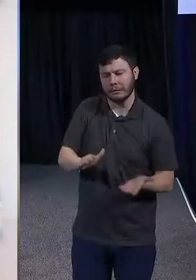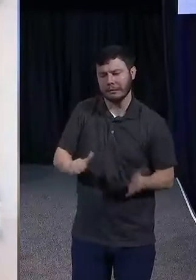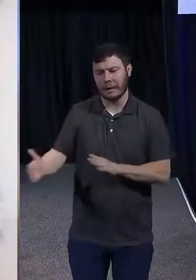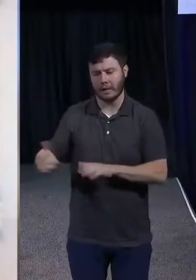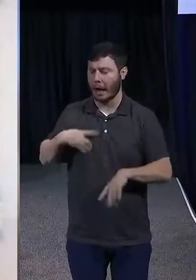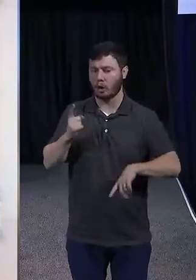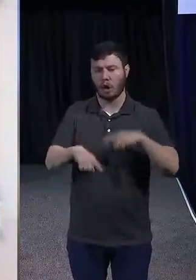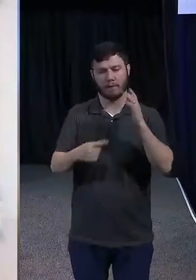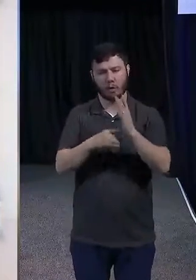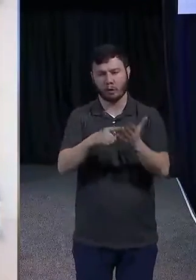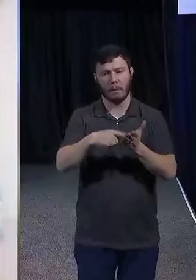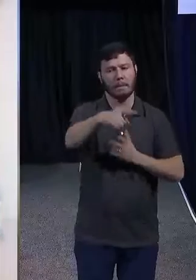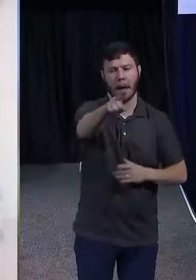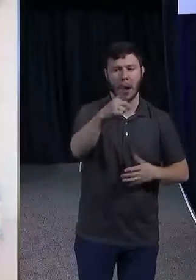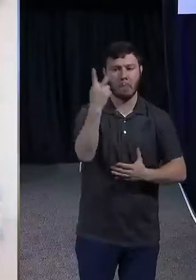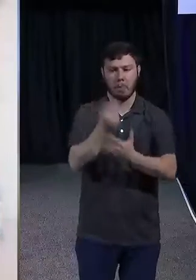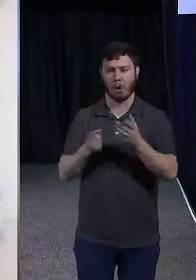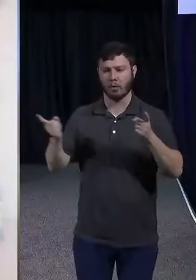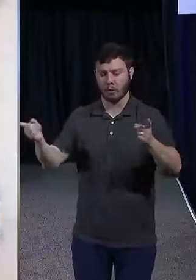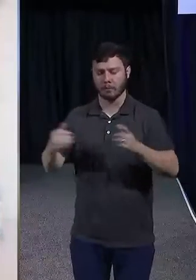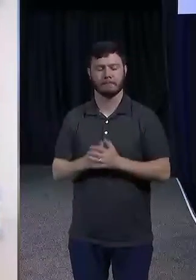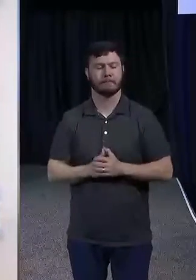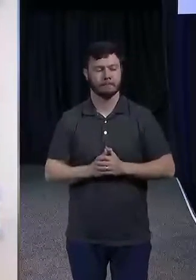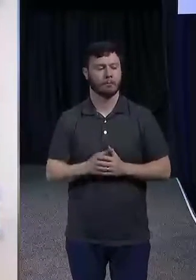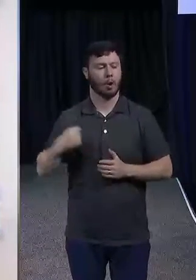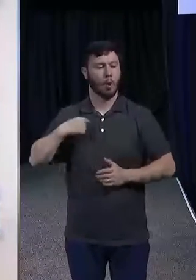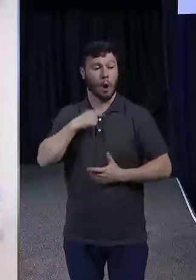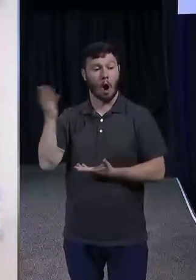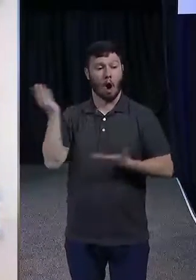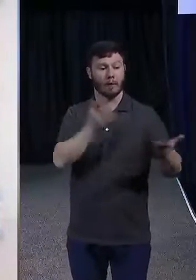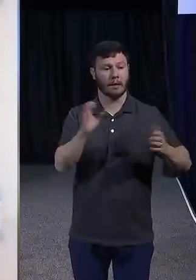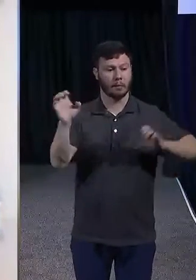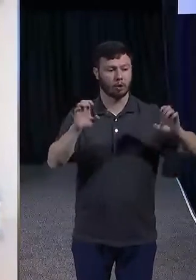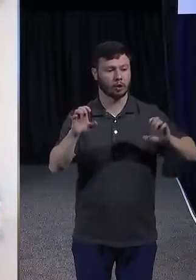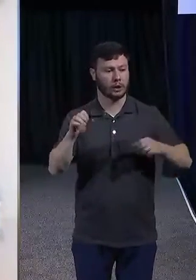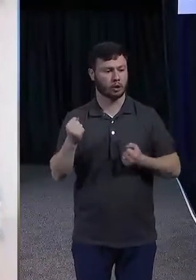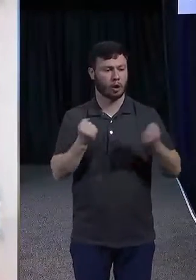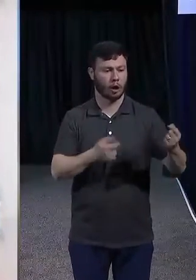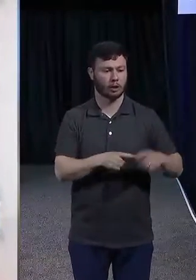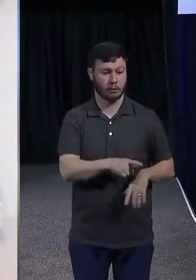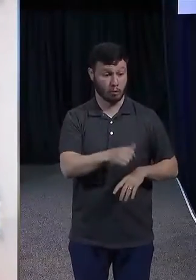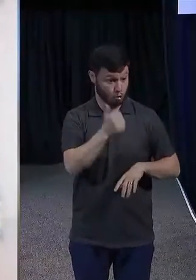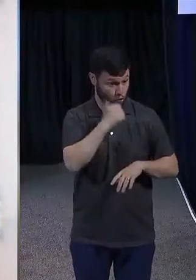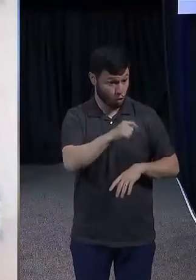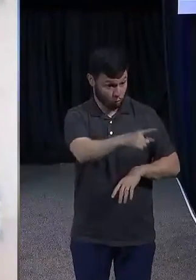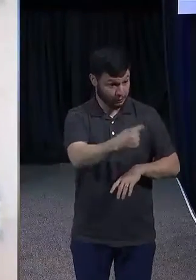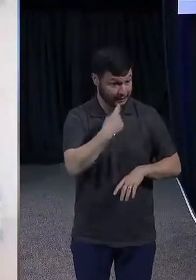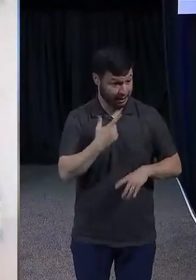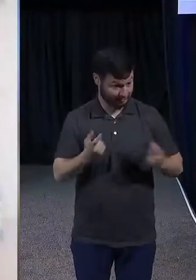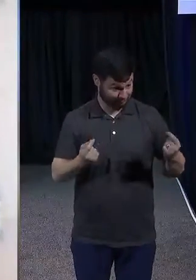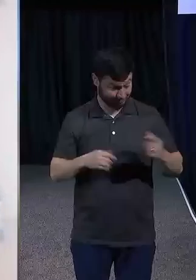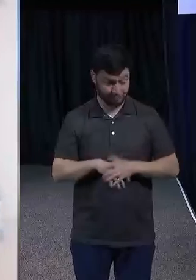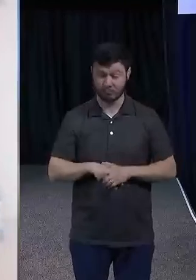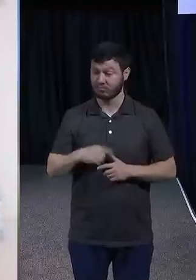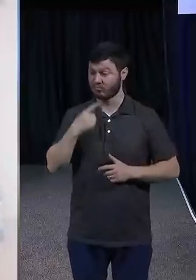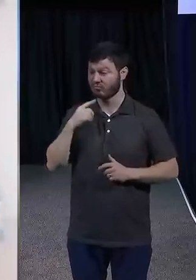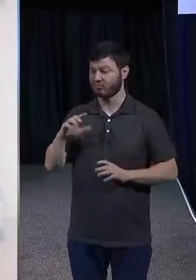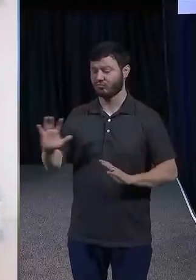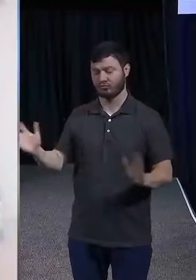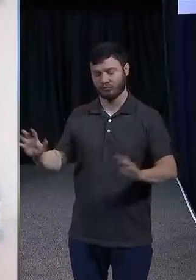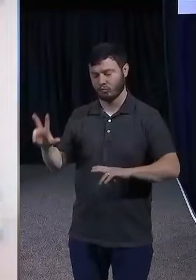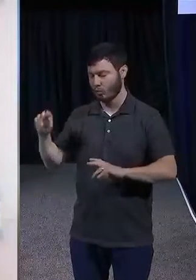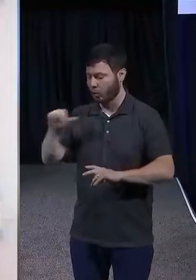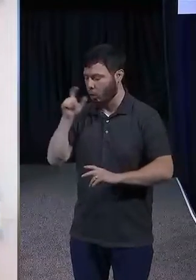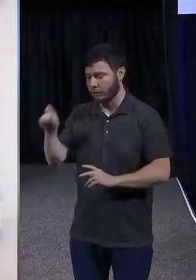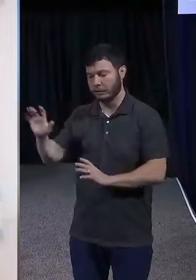pay tuition. We offered her the emergency scholarship. You know what she said? She said, no, I don't need